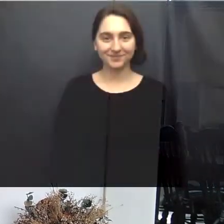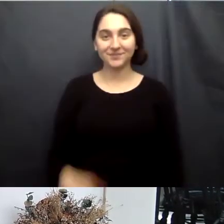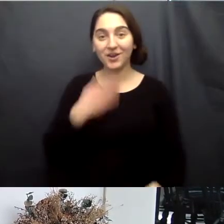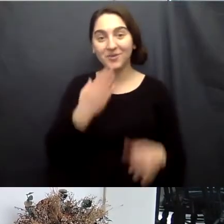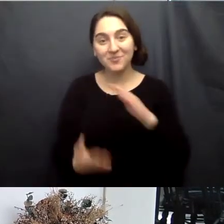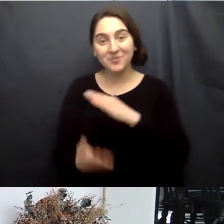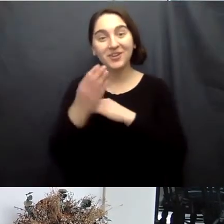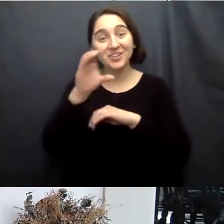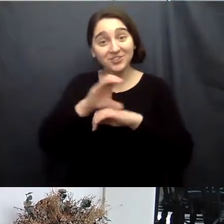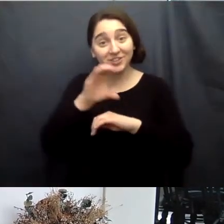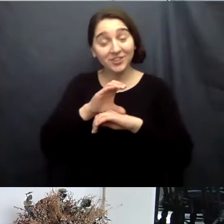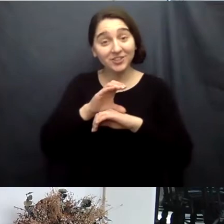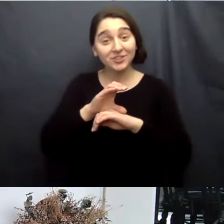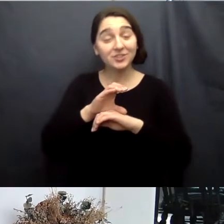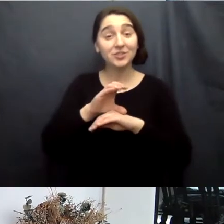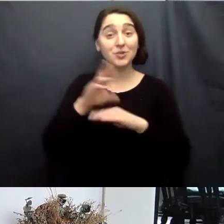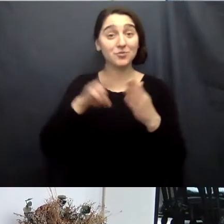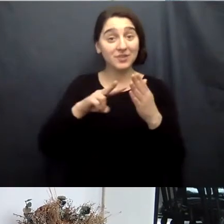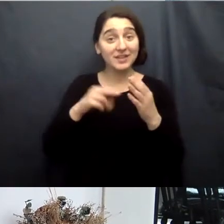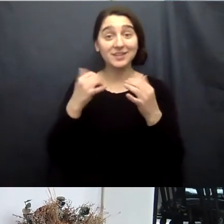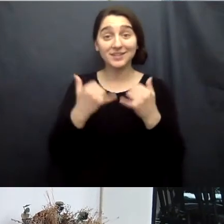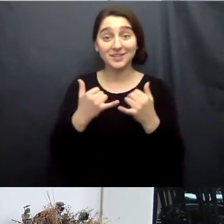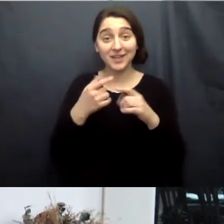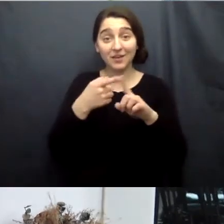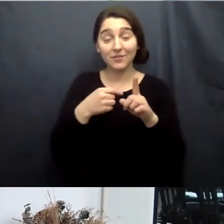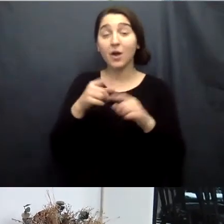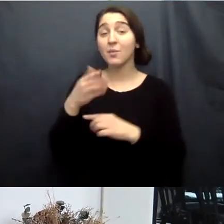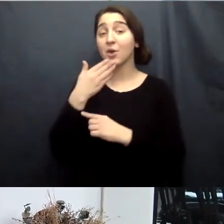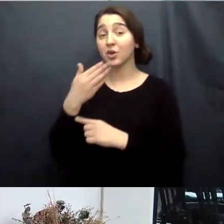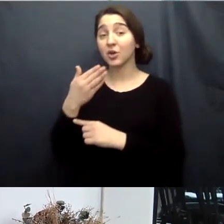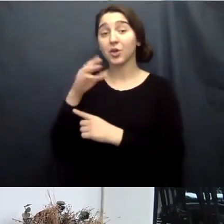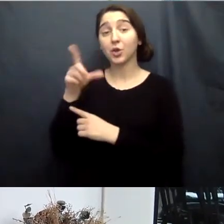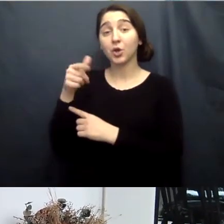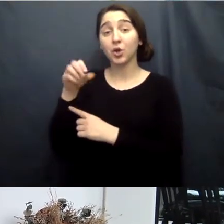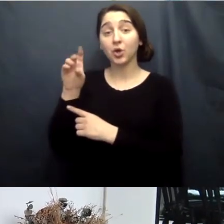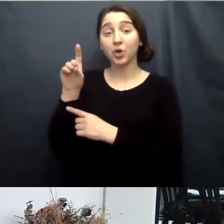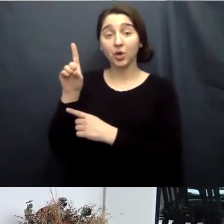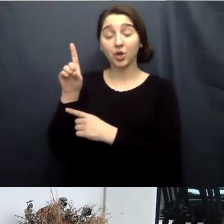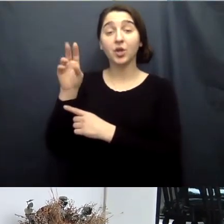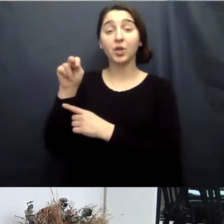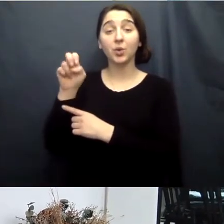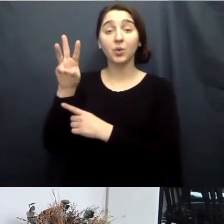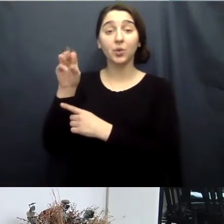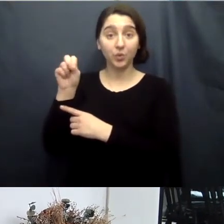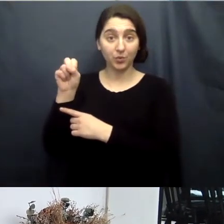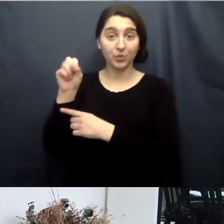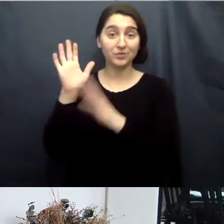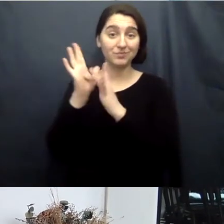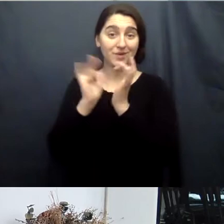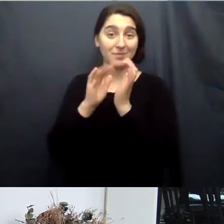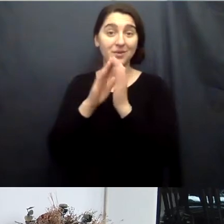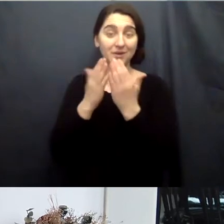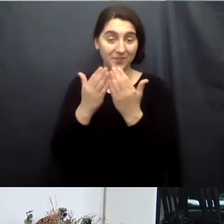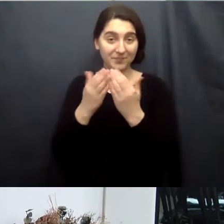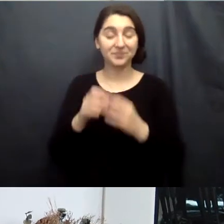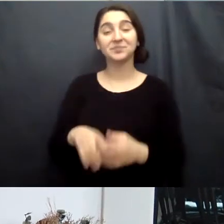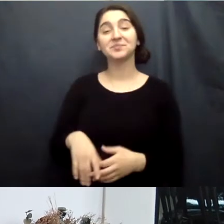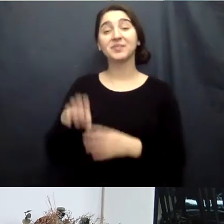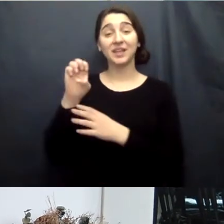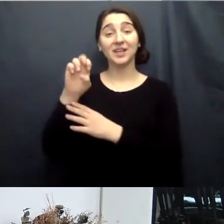Good morning, church. I'm reading today from the Good News Bible, Ephesians chapter 4,